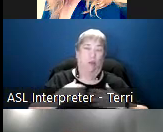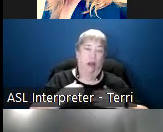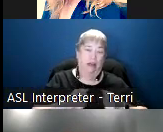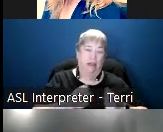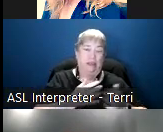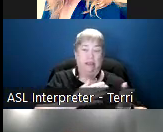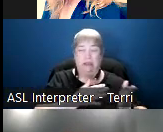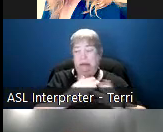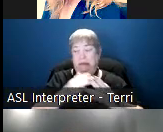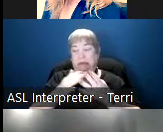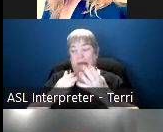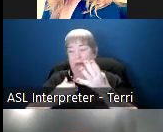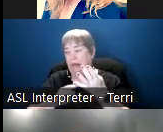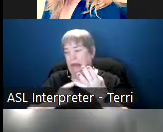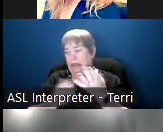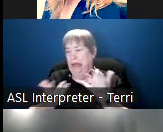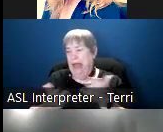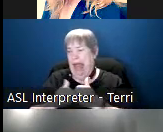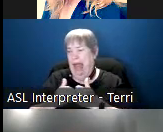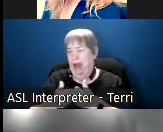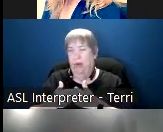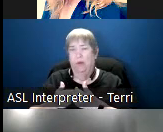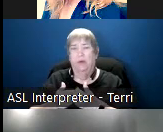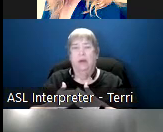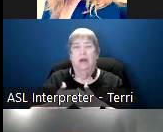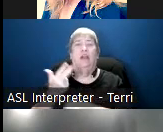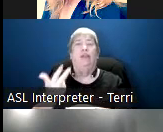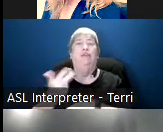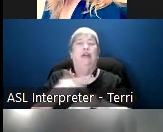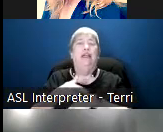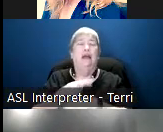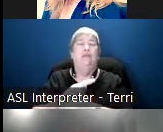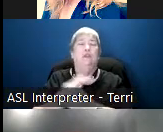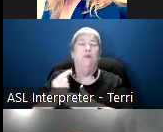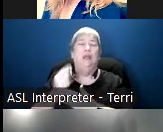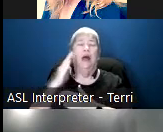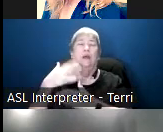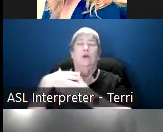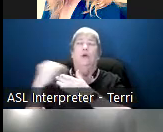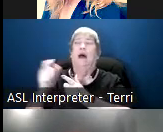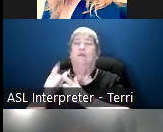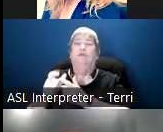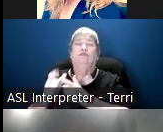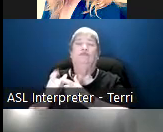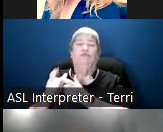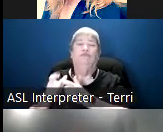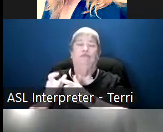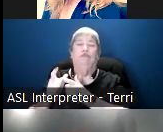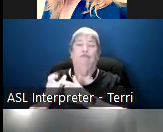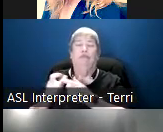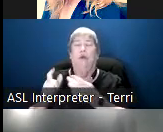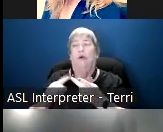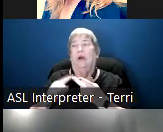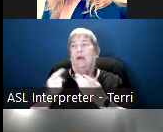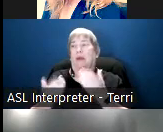go for a 20-minute jog 3 times a week, or maybe you're going to lift weights at the gym once a week.